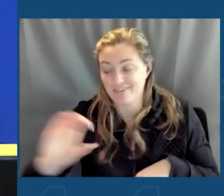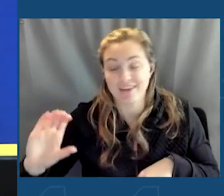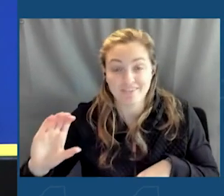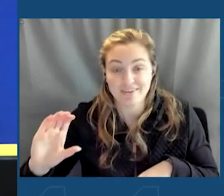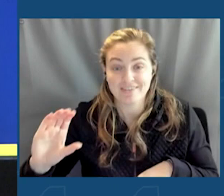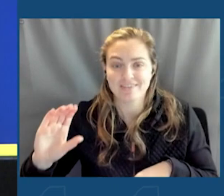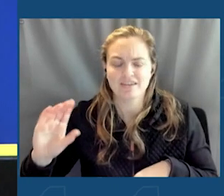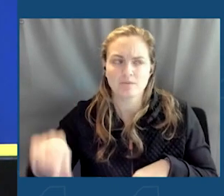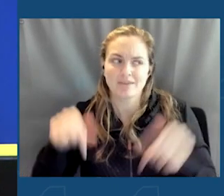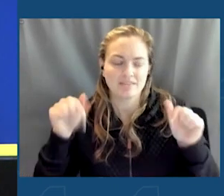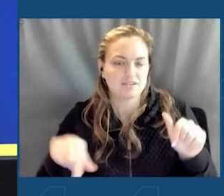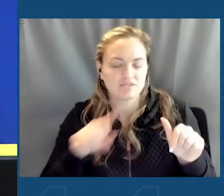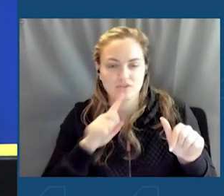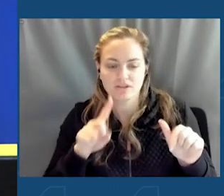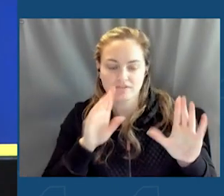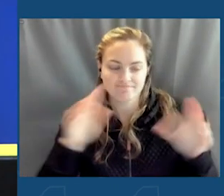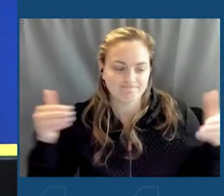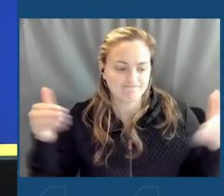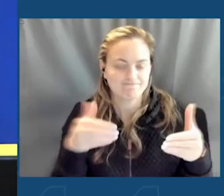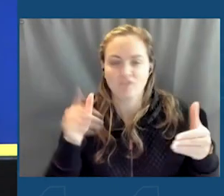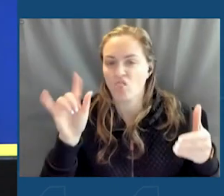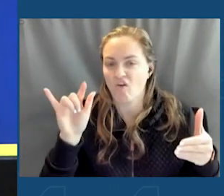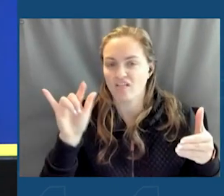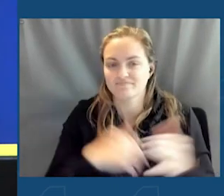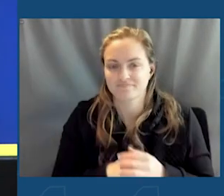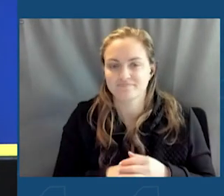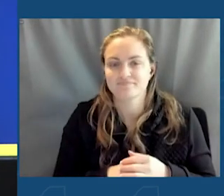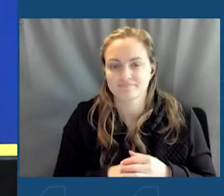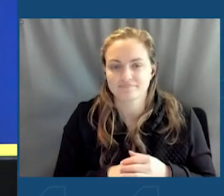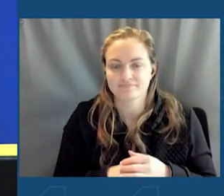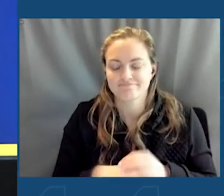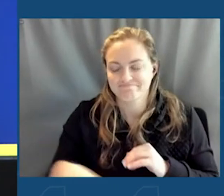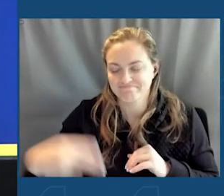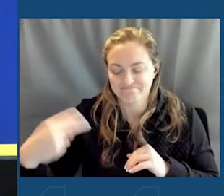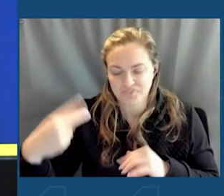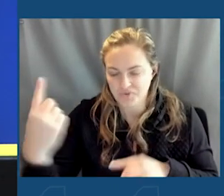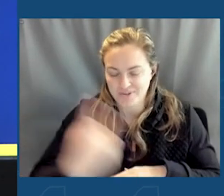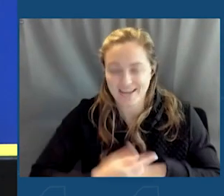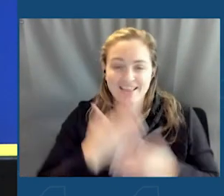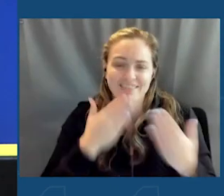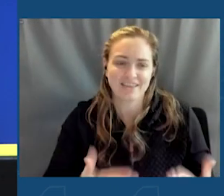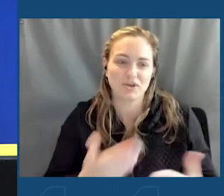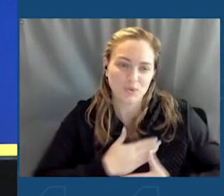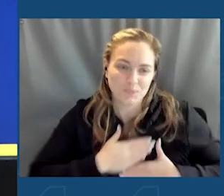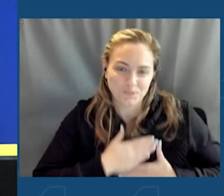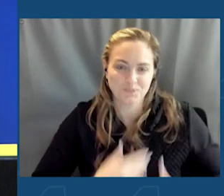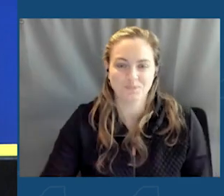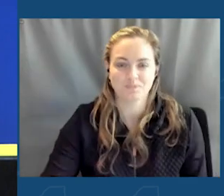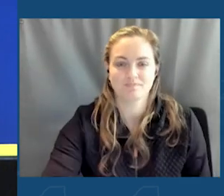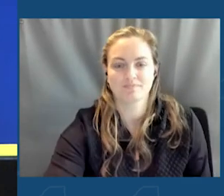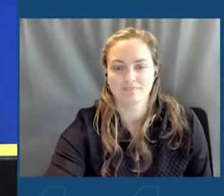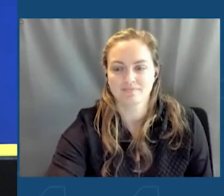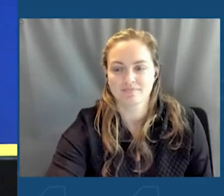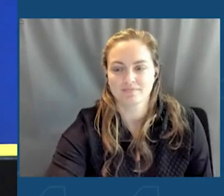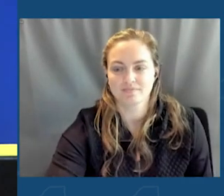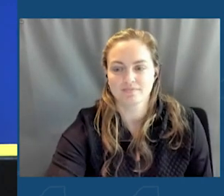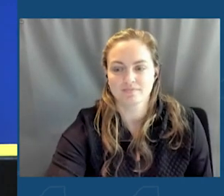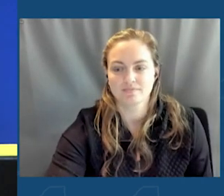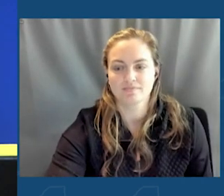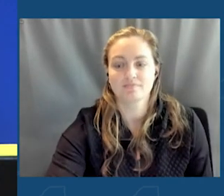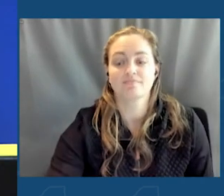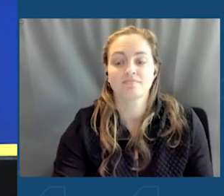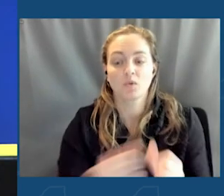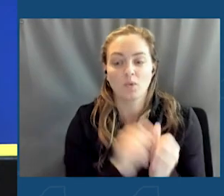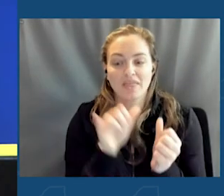really is all about Long Island. It's an historic day. Governor, we thank you very much. With that,